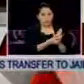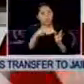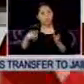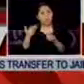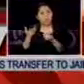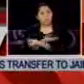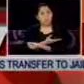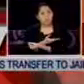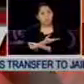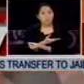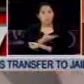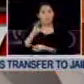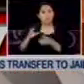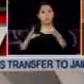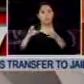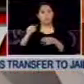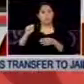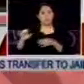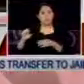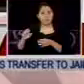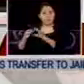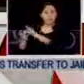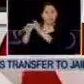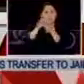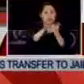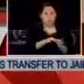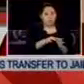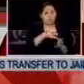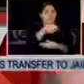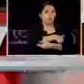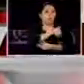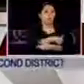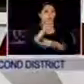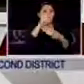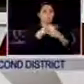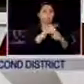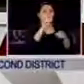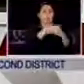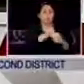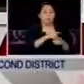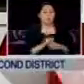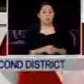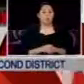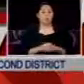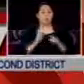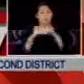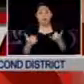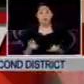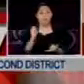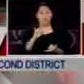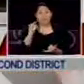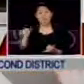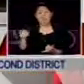deposits, Your Honor. If the bank deposits has nothing to do with the impeachment case, Your Honor, the mere fact that it is involved in the